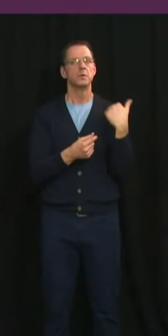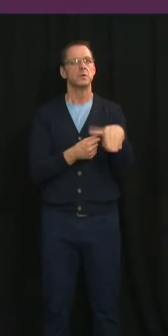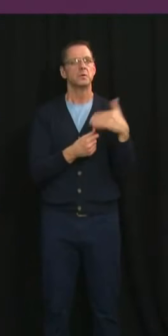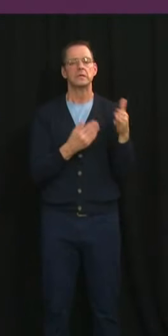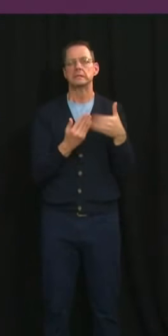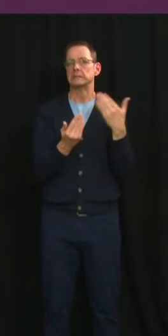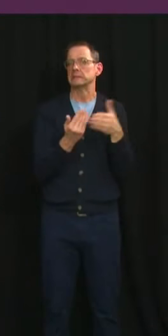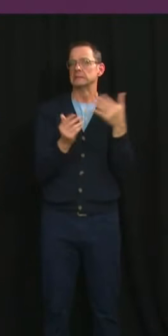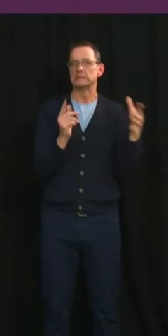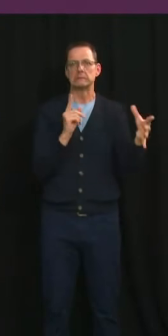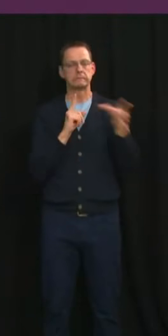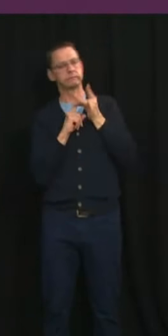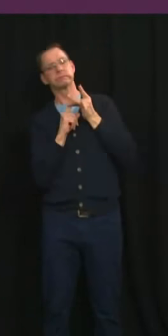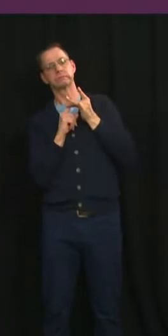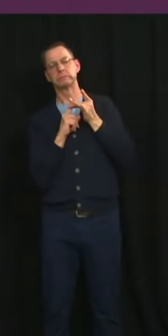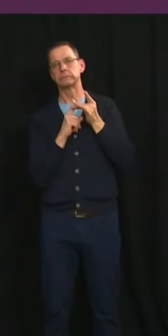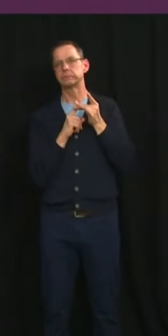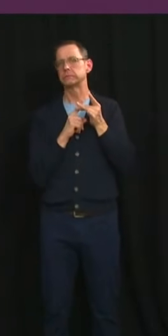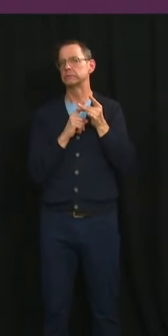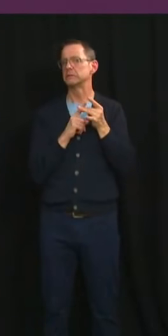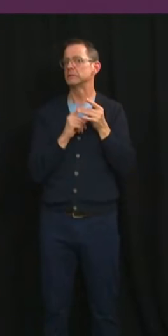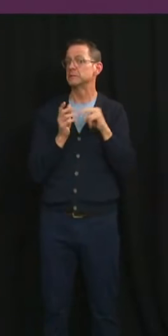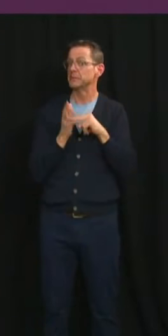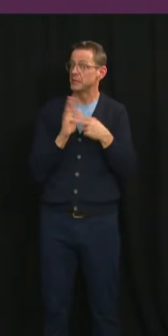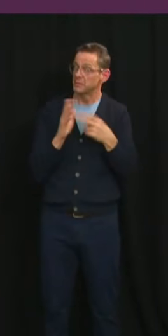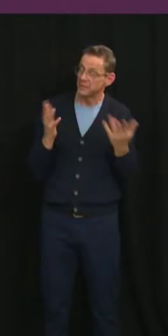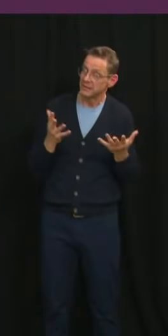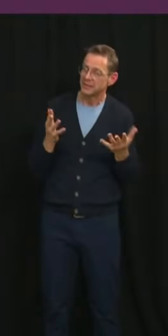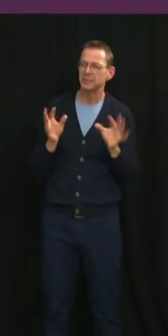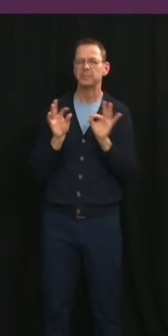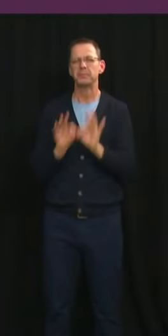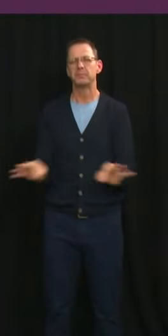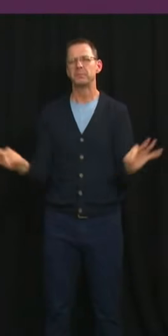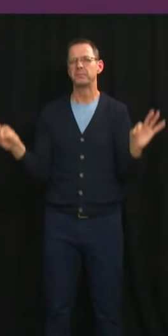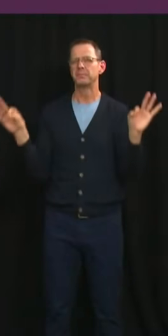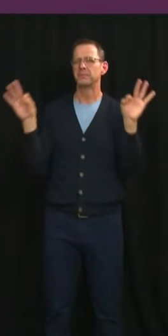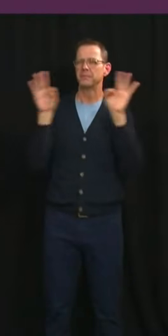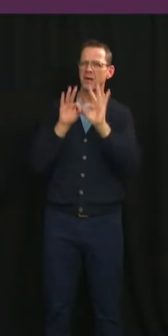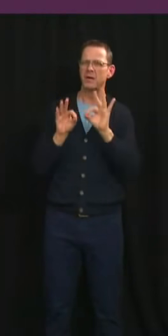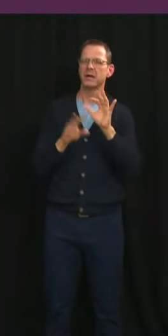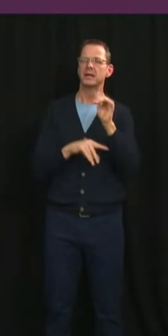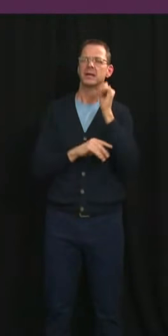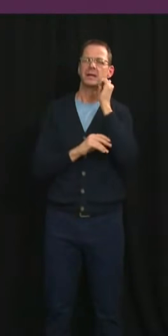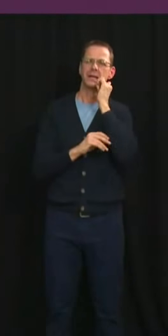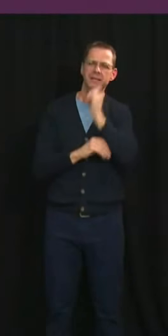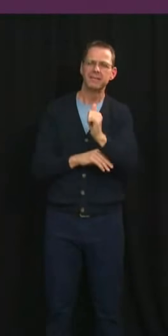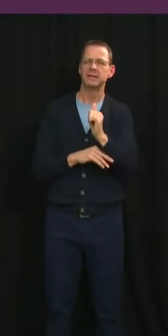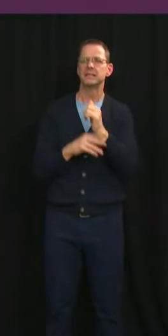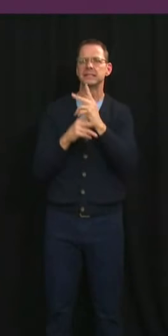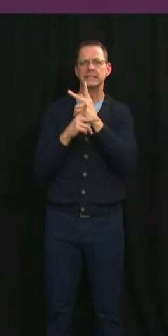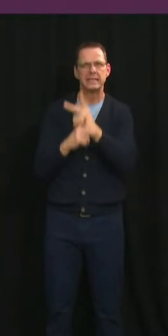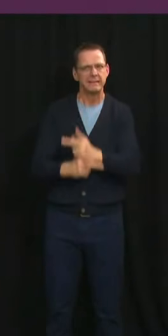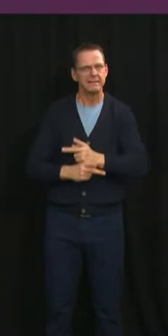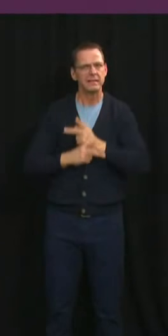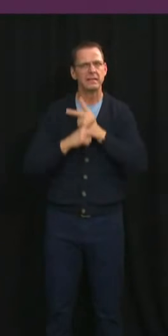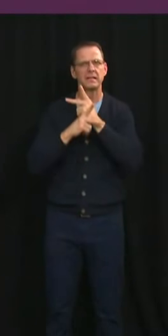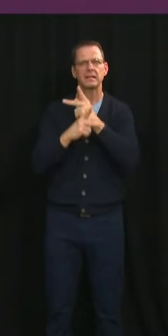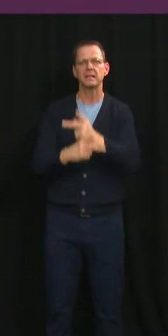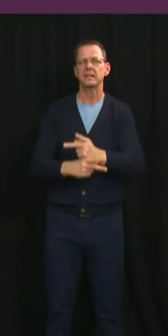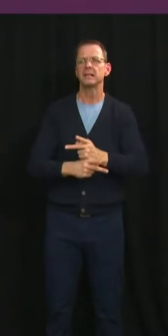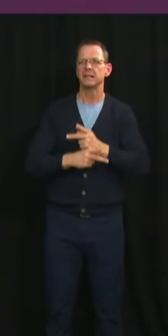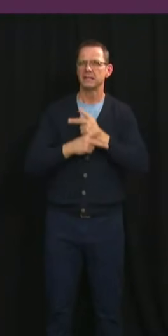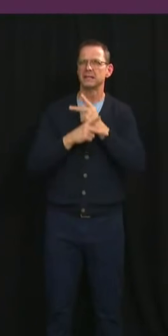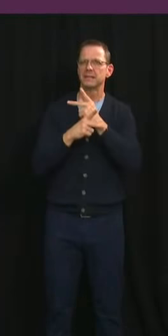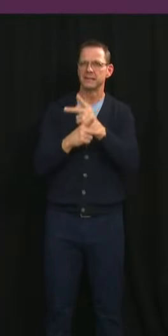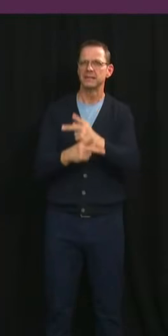taking actions every day to prevent spread of all strains of COVID-19. Turning to today's update, we have